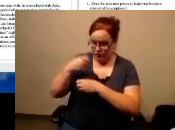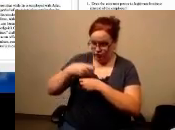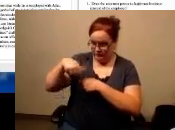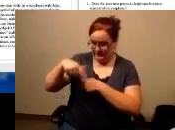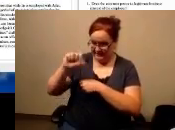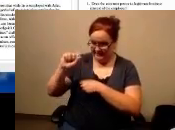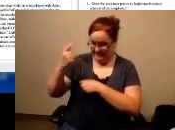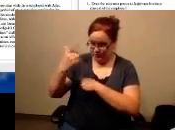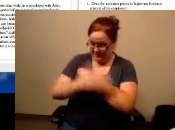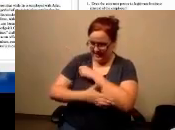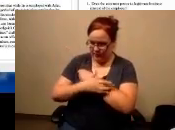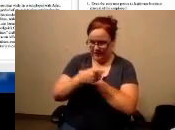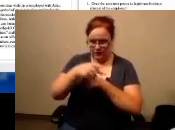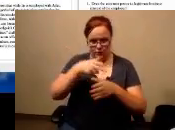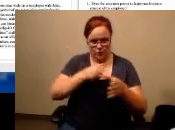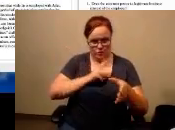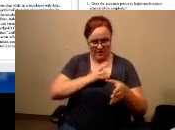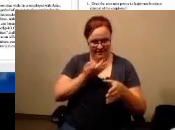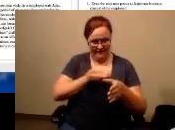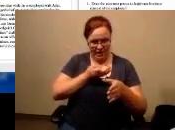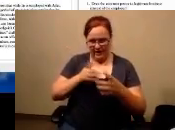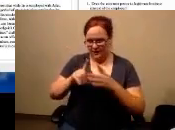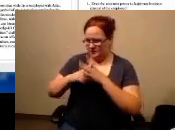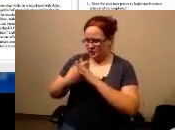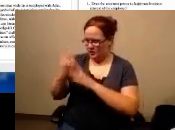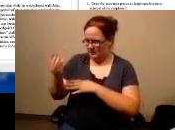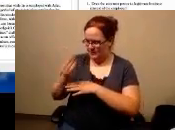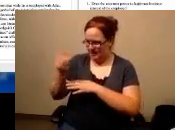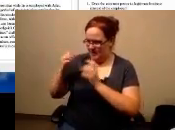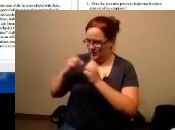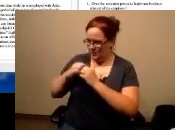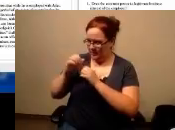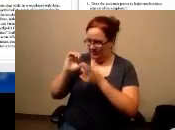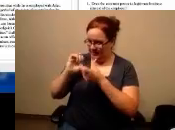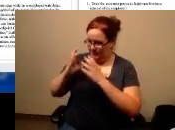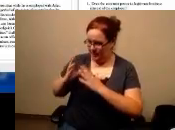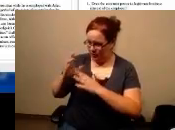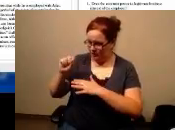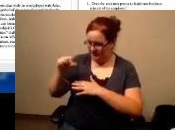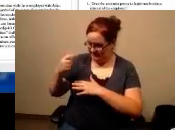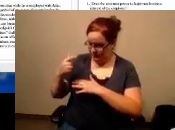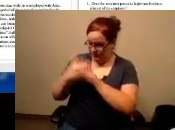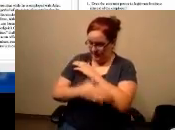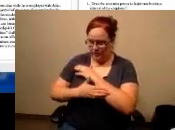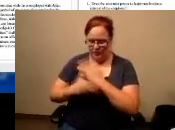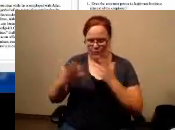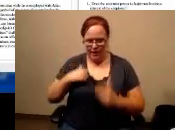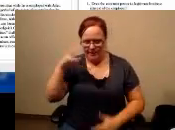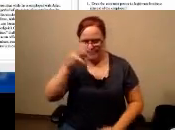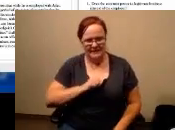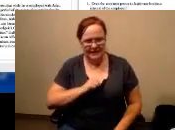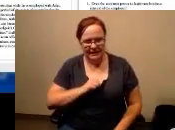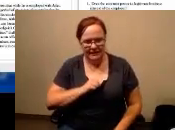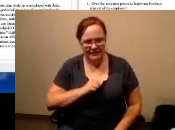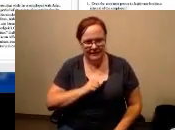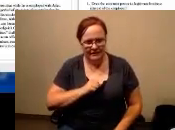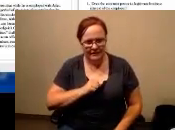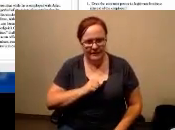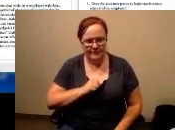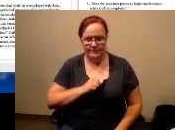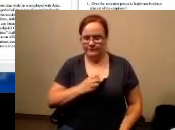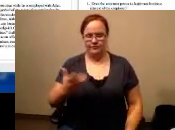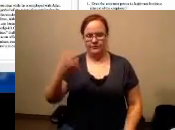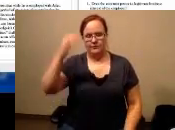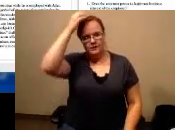And you quit on Friday and start on Monday with a competitor in Sedgwick County. What am I missing here? I literally had somebody say to me all the